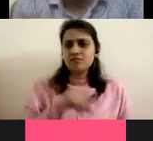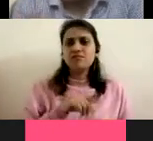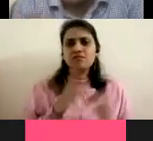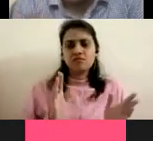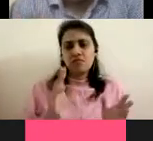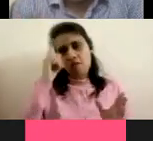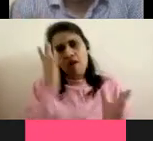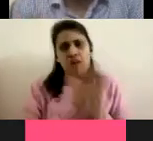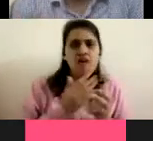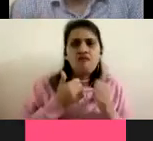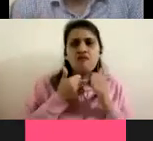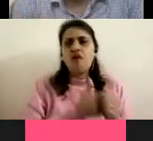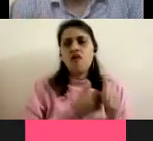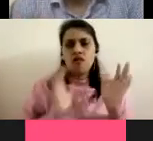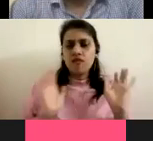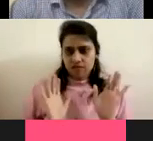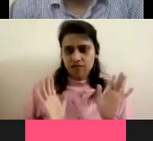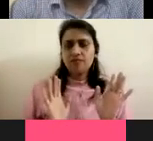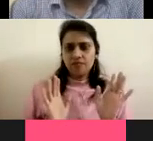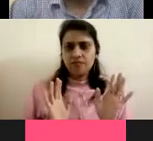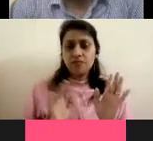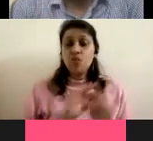and not do, that actually stops us from